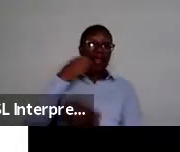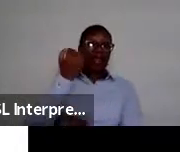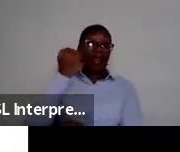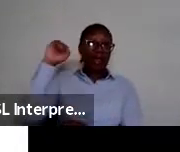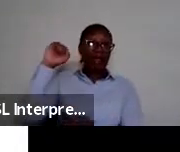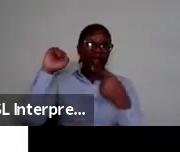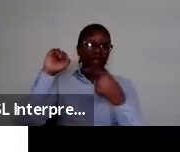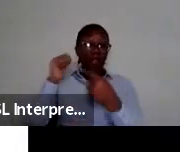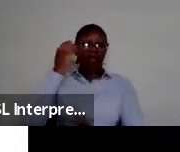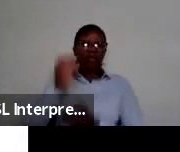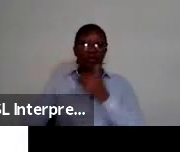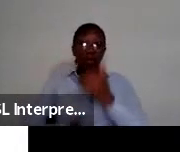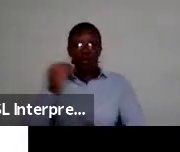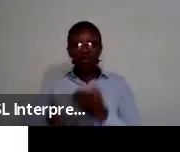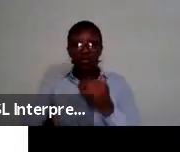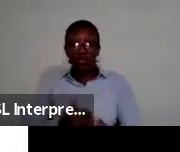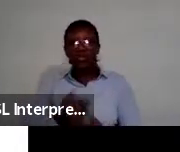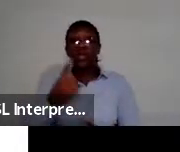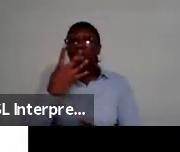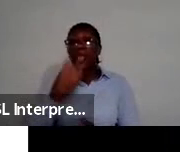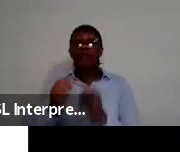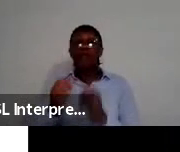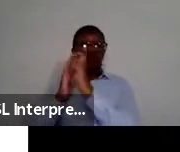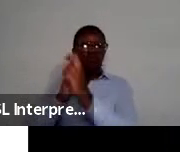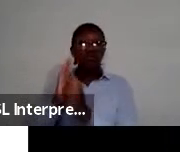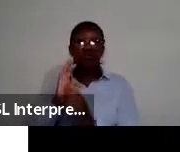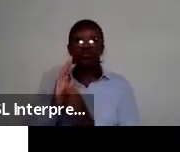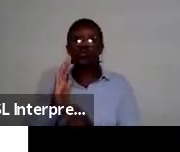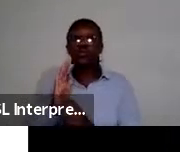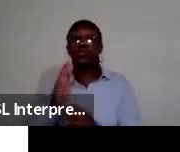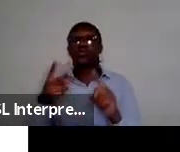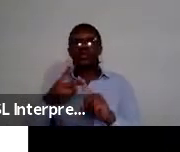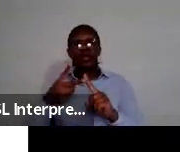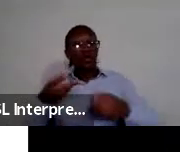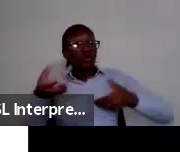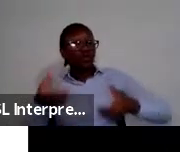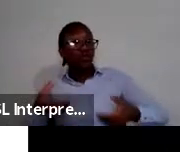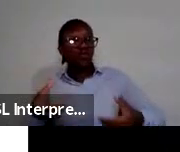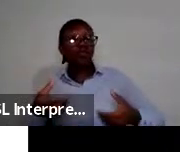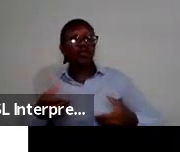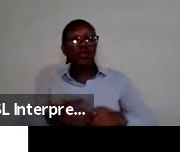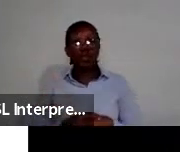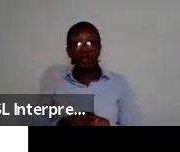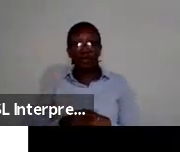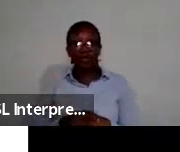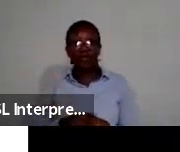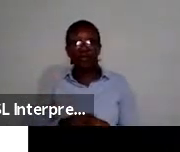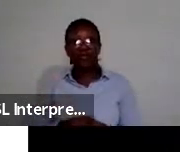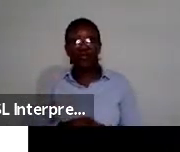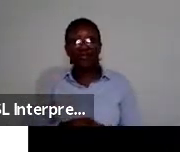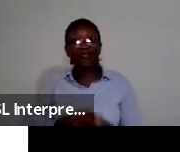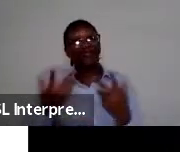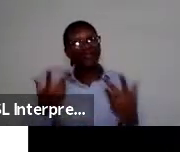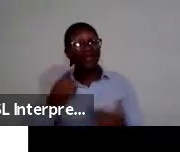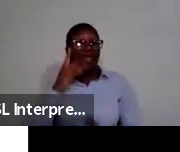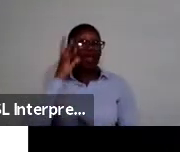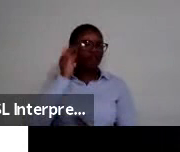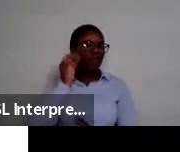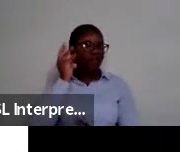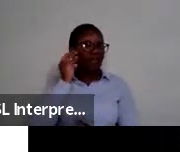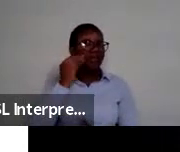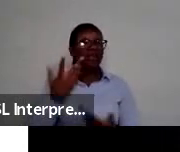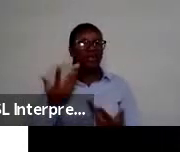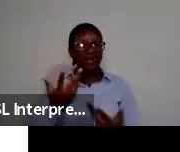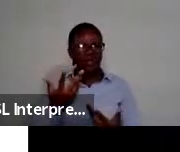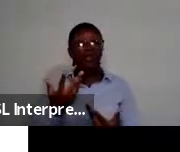Act and rules, as well as the external document on this particular matter. This information is brought to your